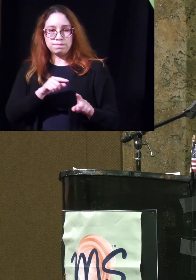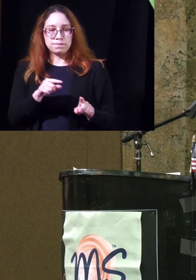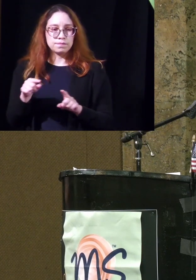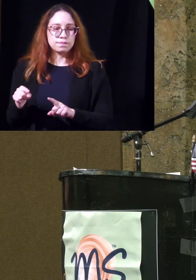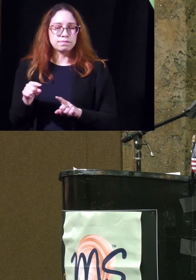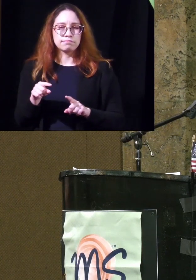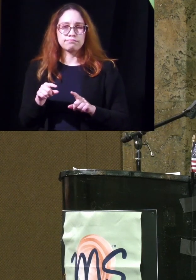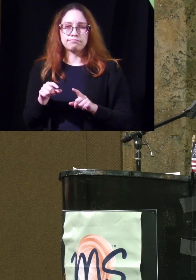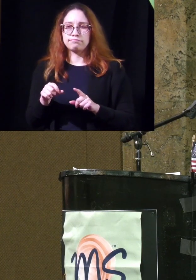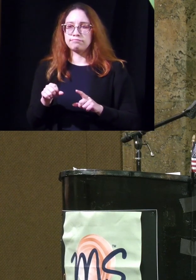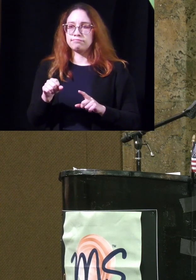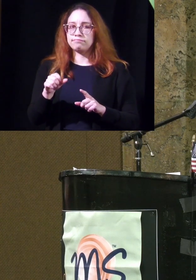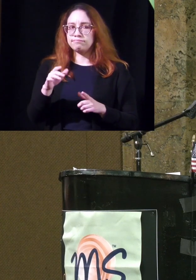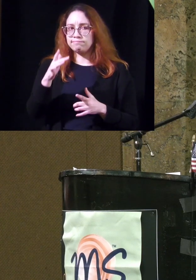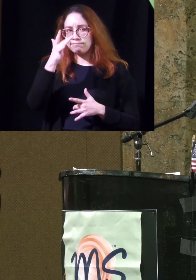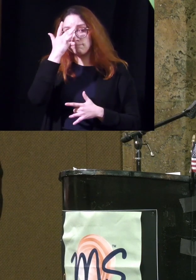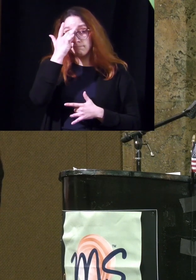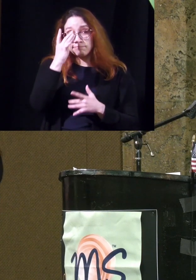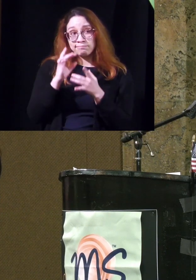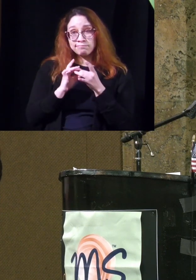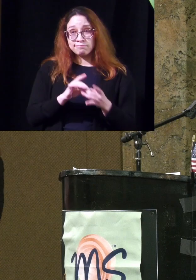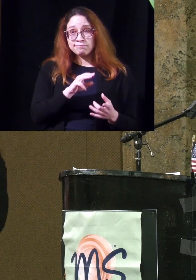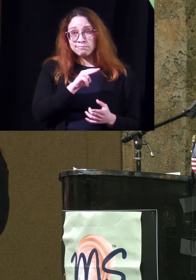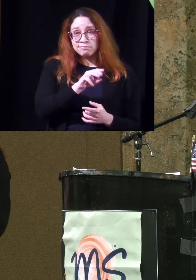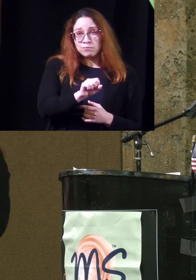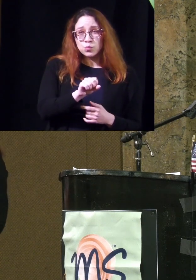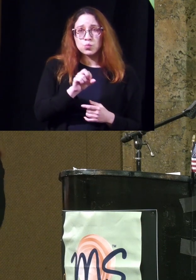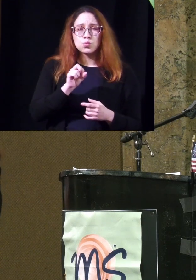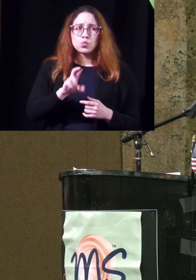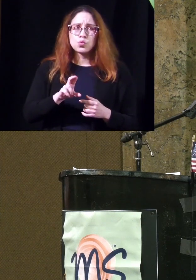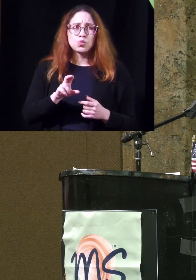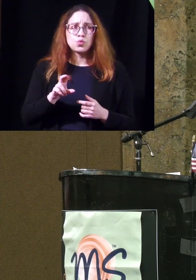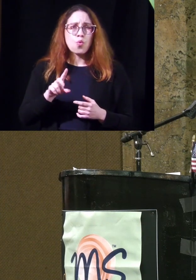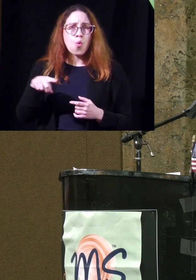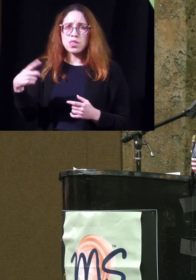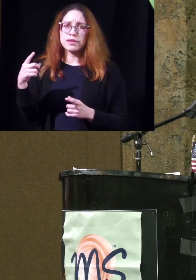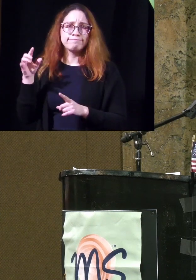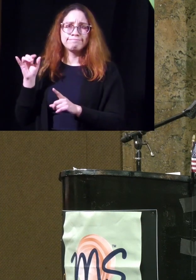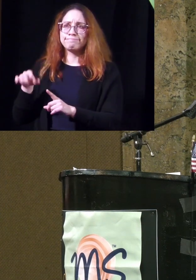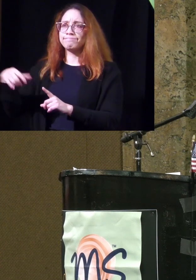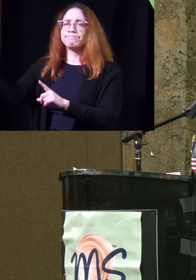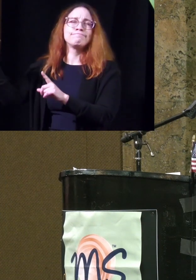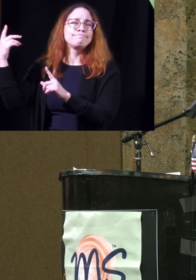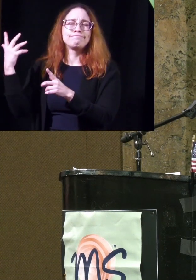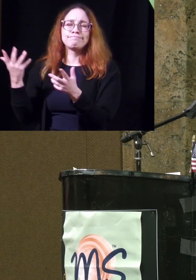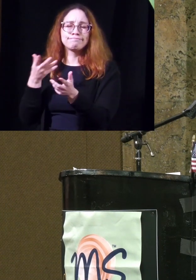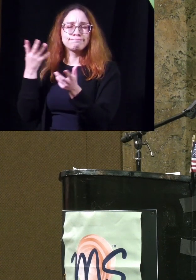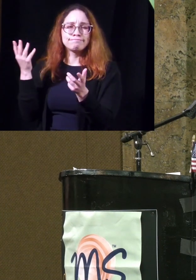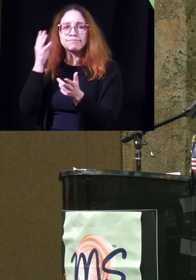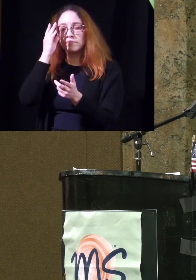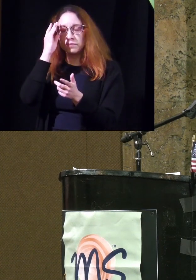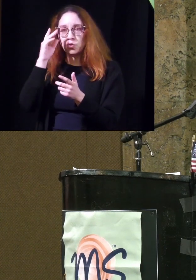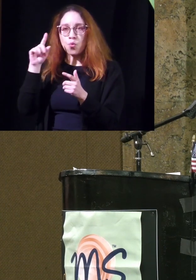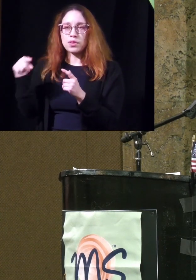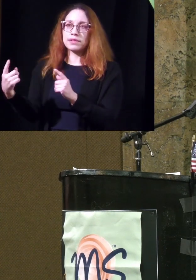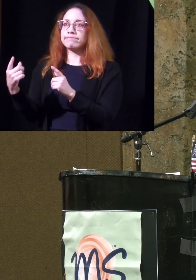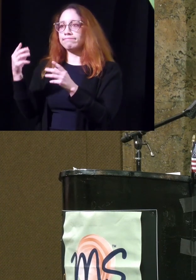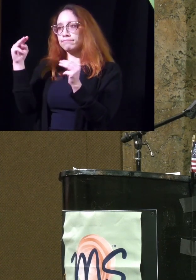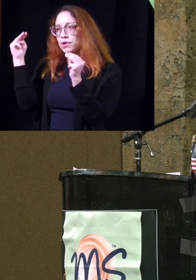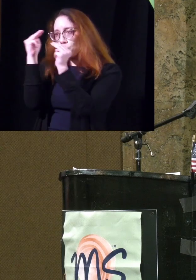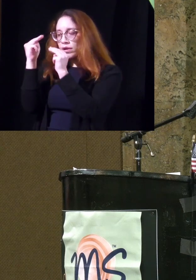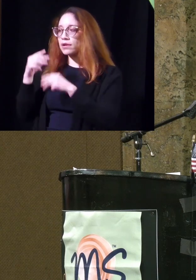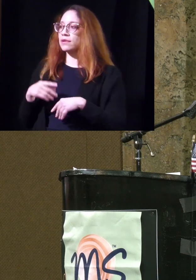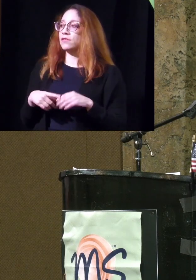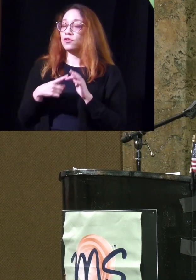those symptoms are related to MS or is a plain migraine. And